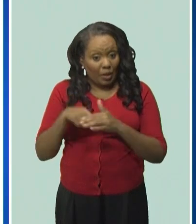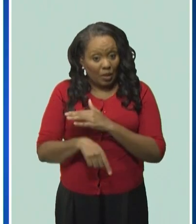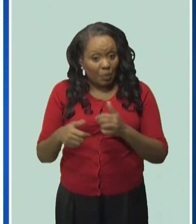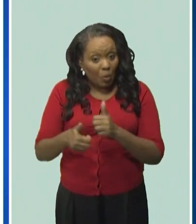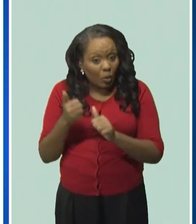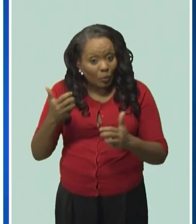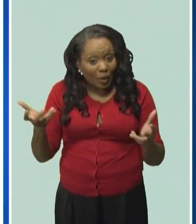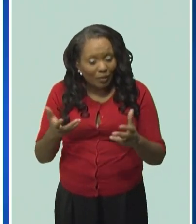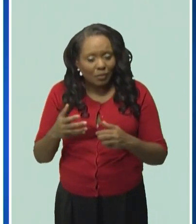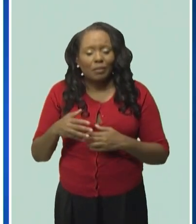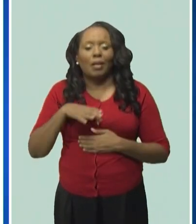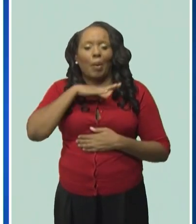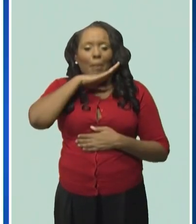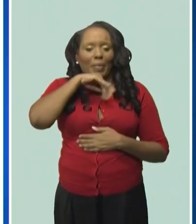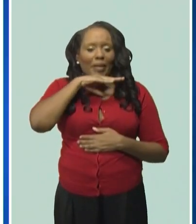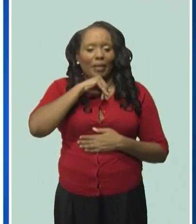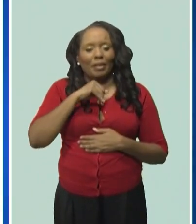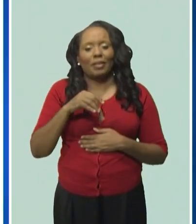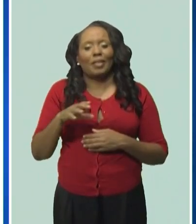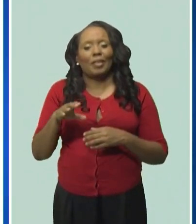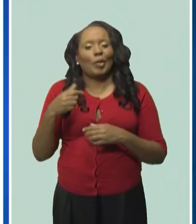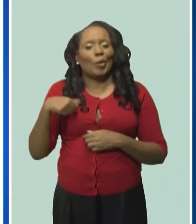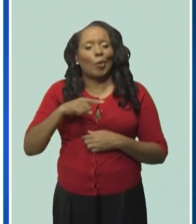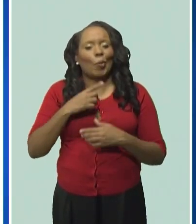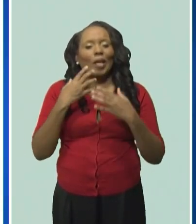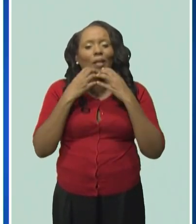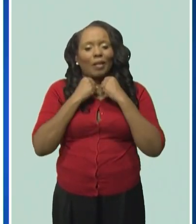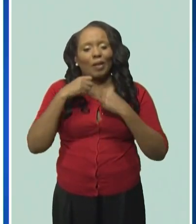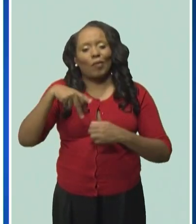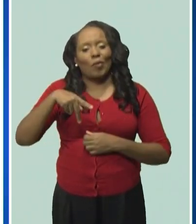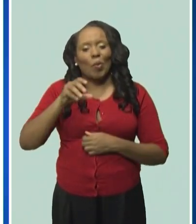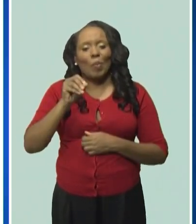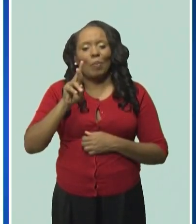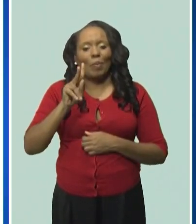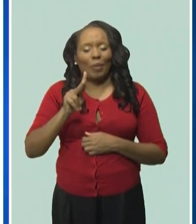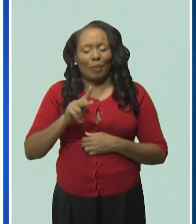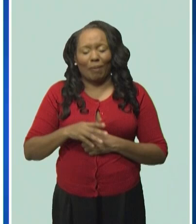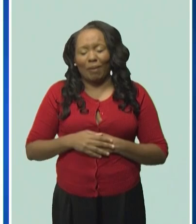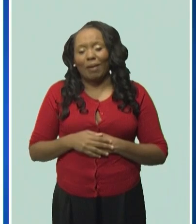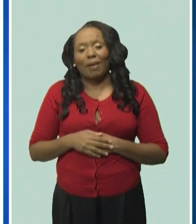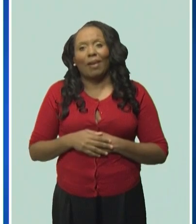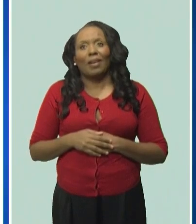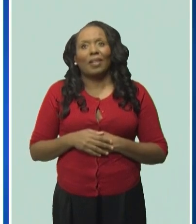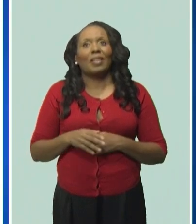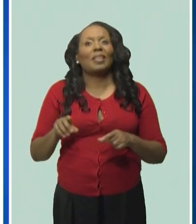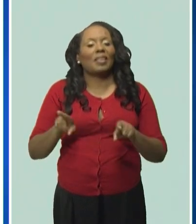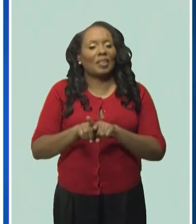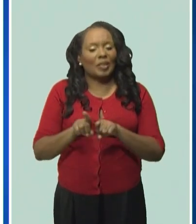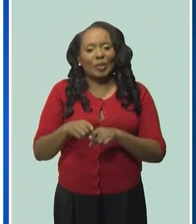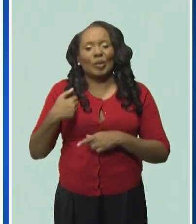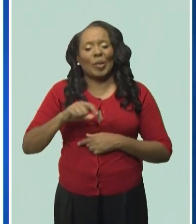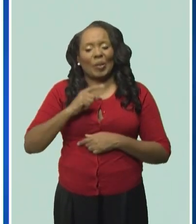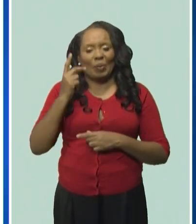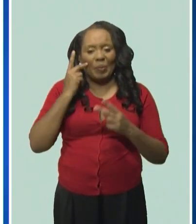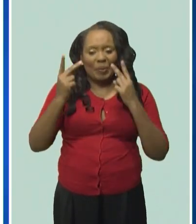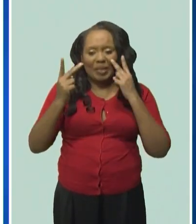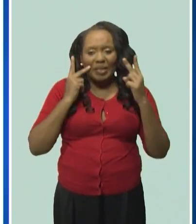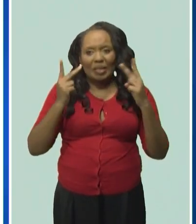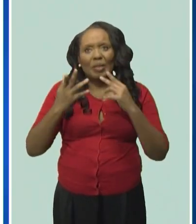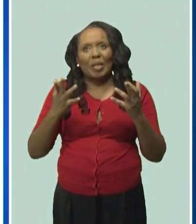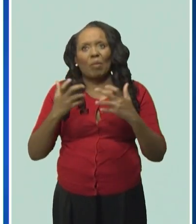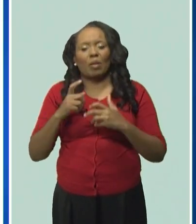The potential of Southern Meats continues to hinge primarily on the increase in throughput, and hence we seek to regularly interact